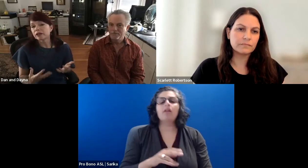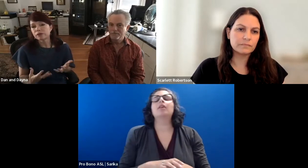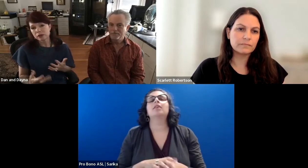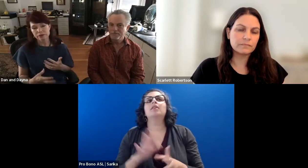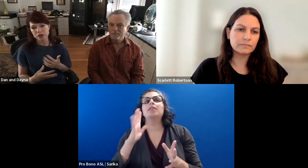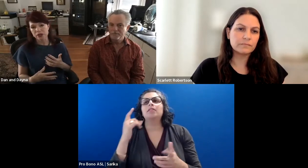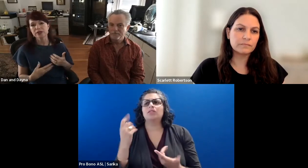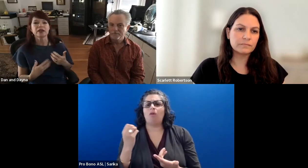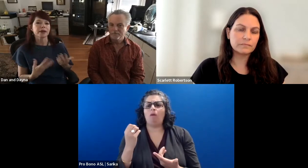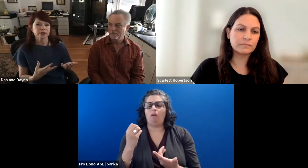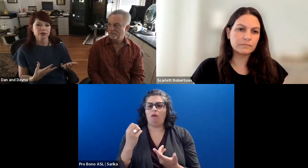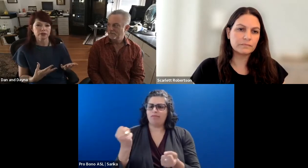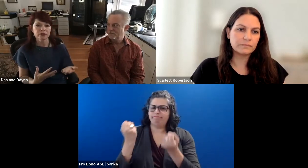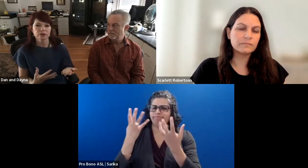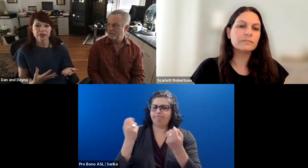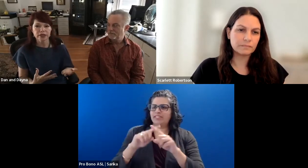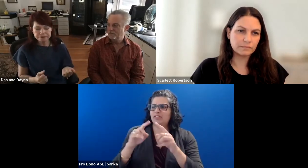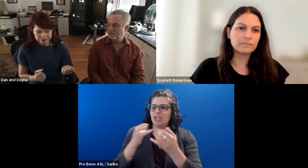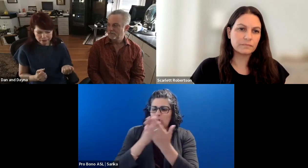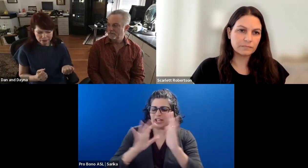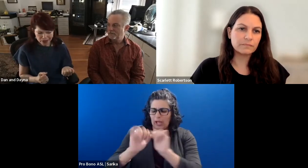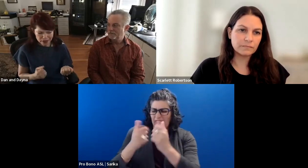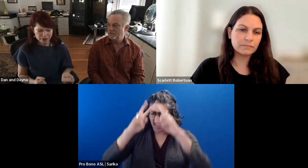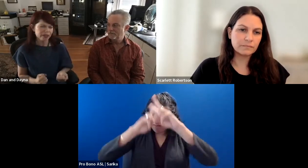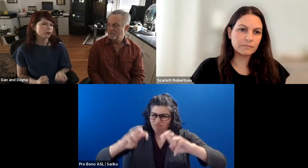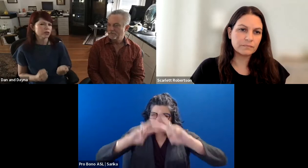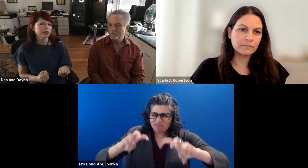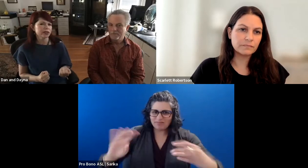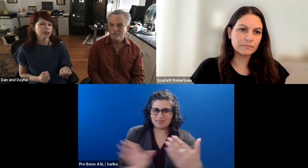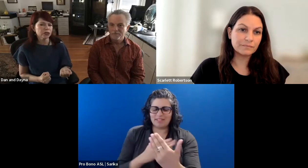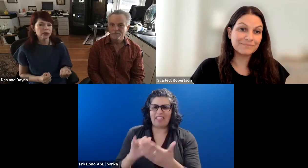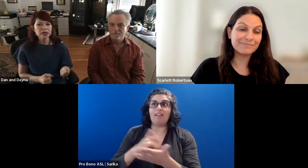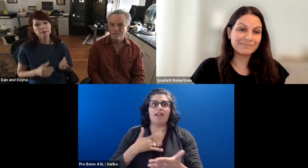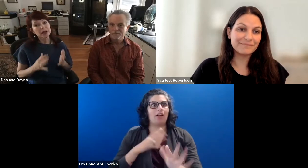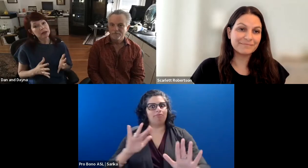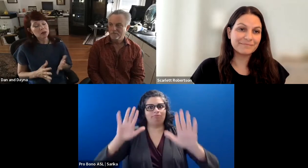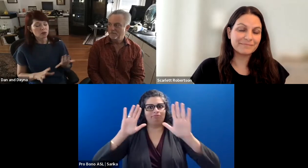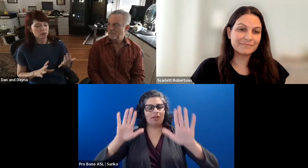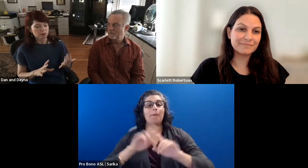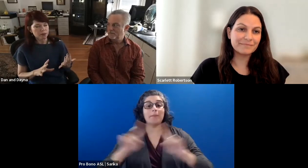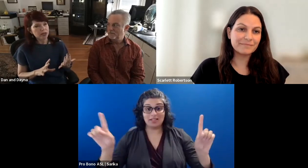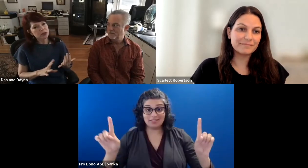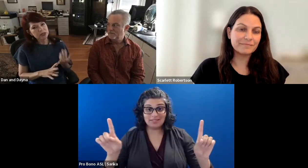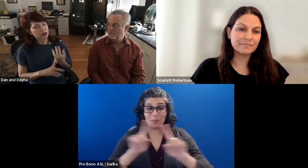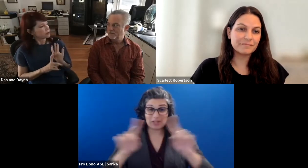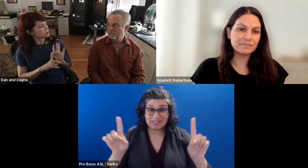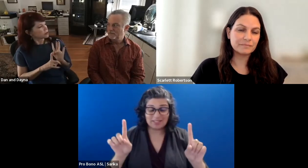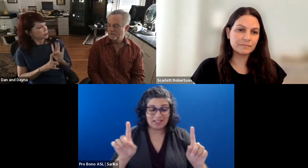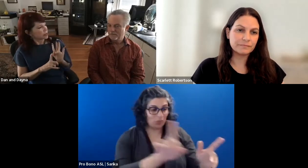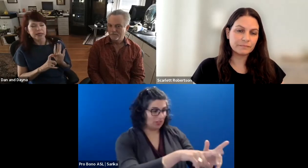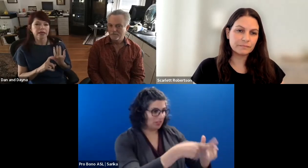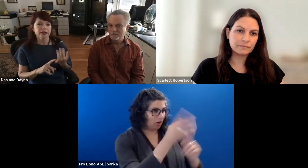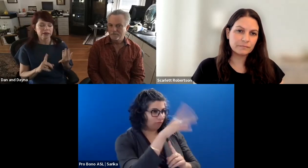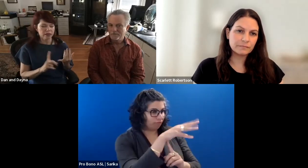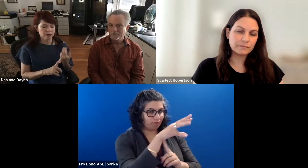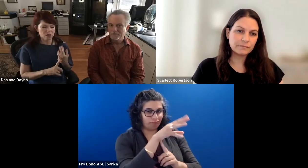a handful of artists unpack the song for the first time. And that felt like a really great thing to do. But as we started